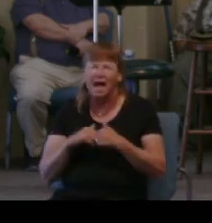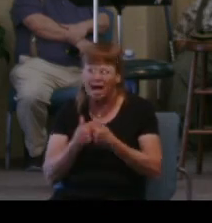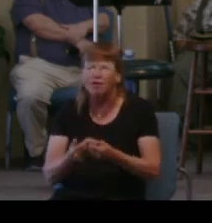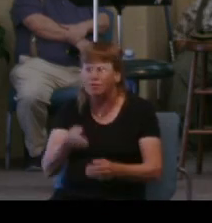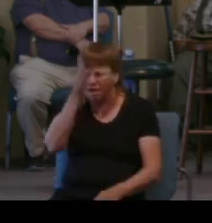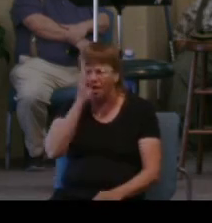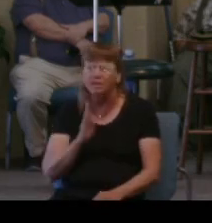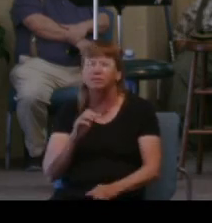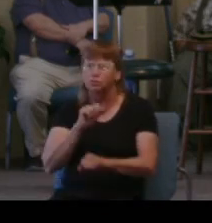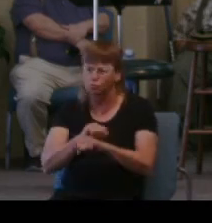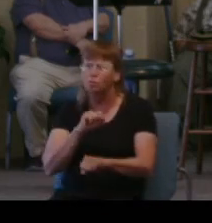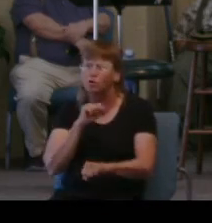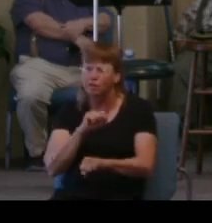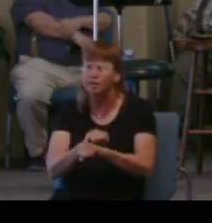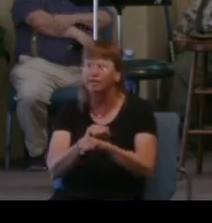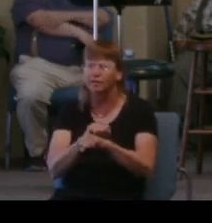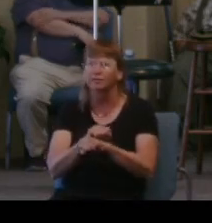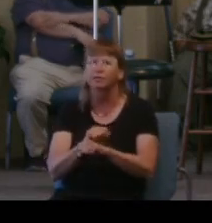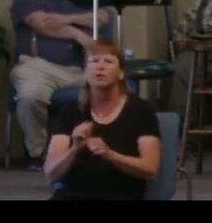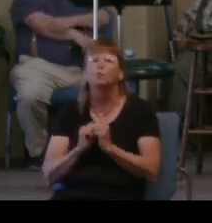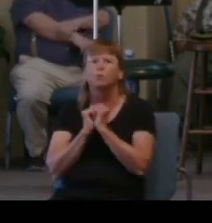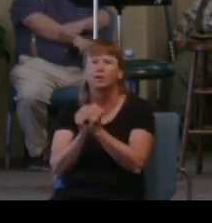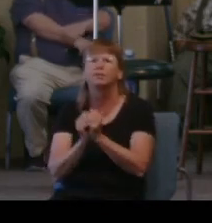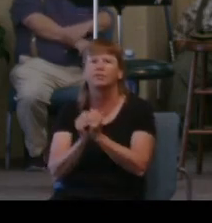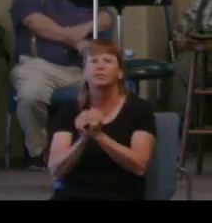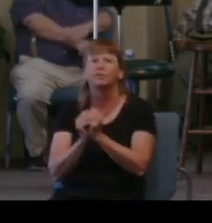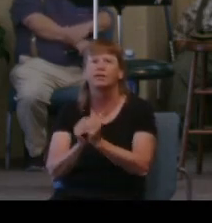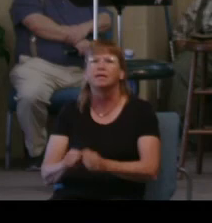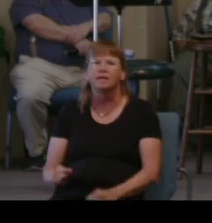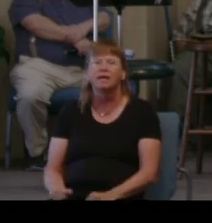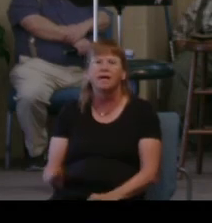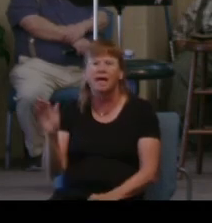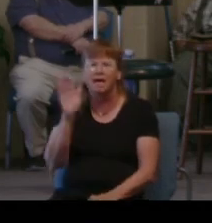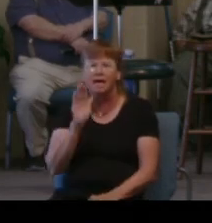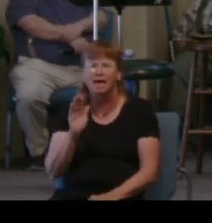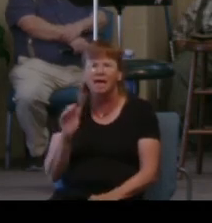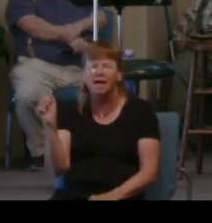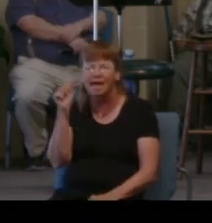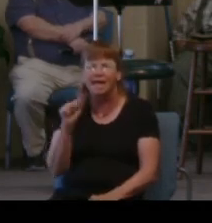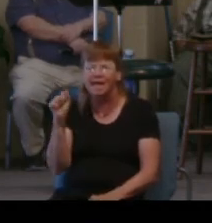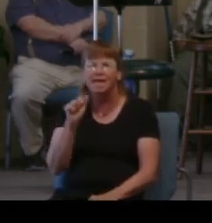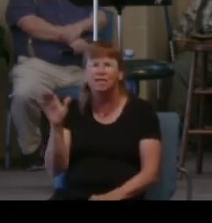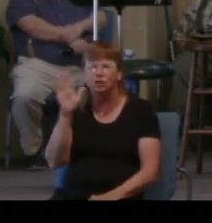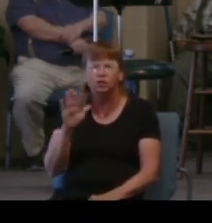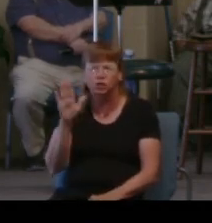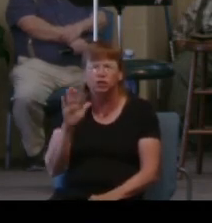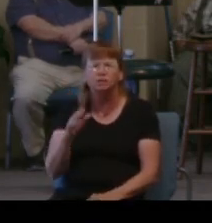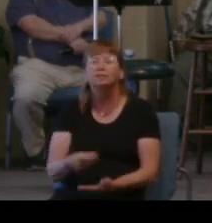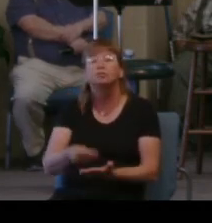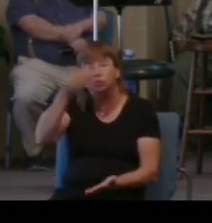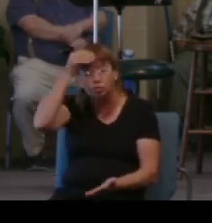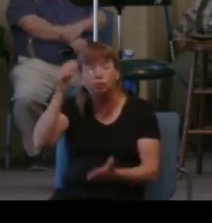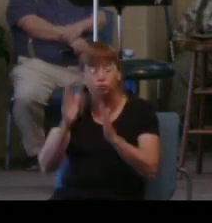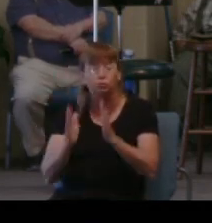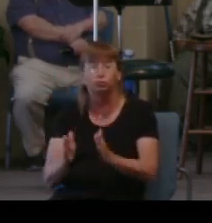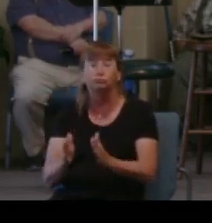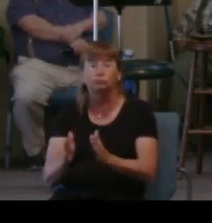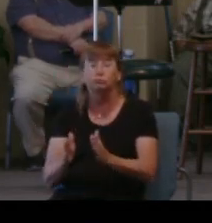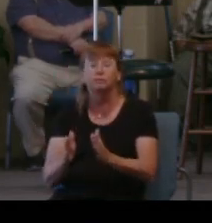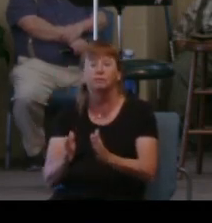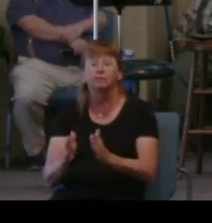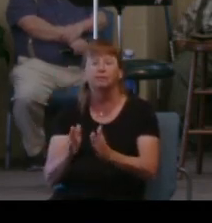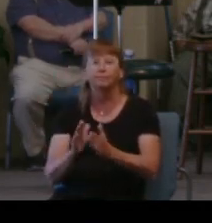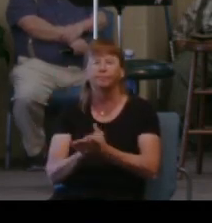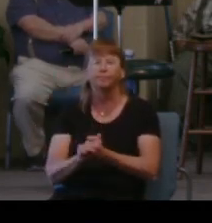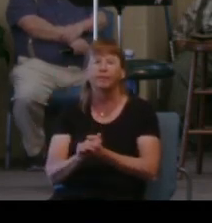vision goes. So we can walk with those people, pray for them, get to see what it's like. And hopefully years to come, Master Plan can be continuing to